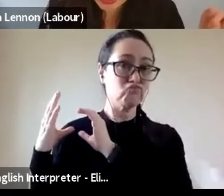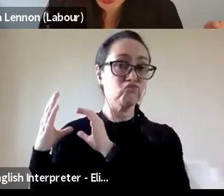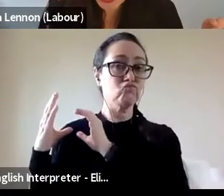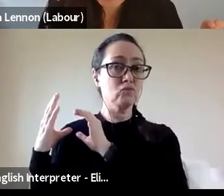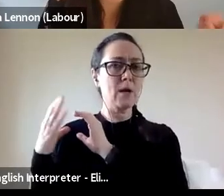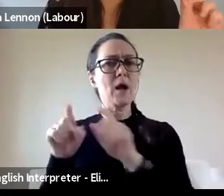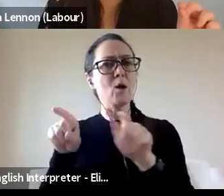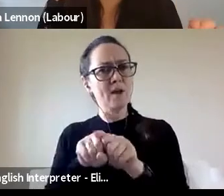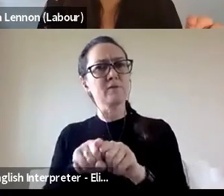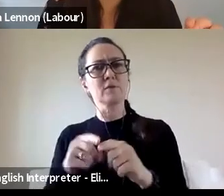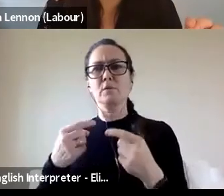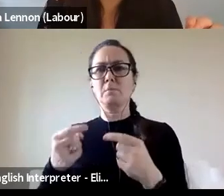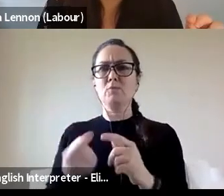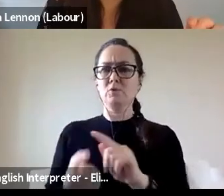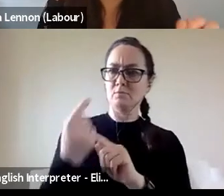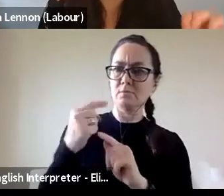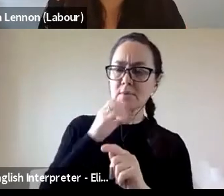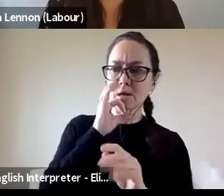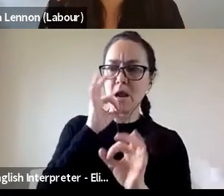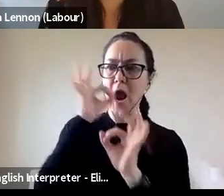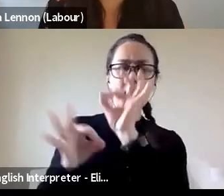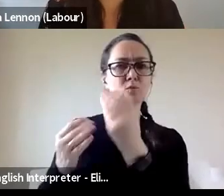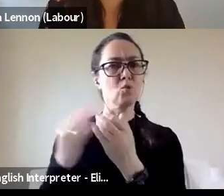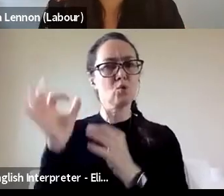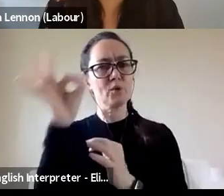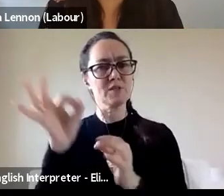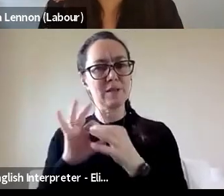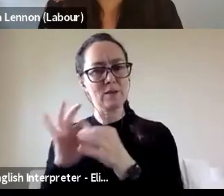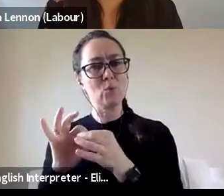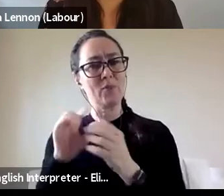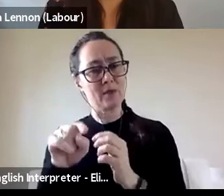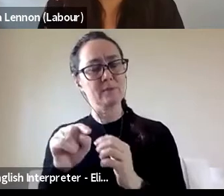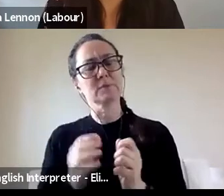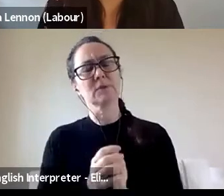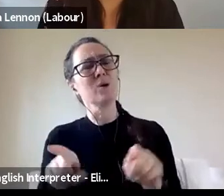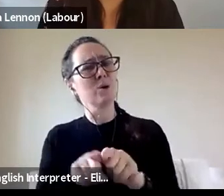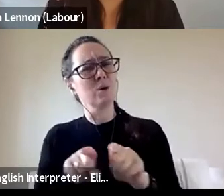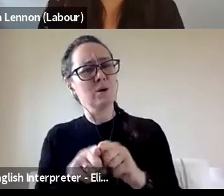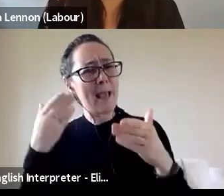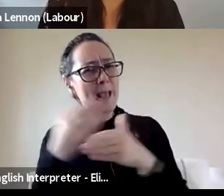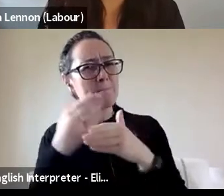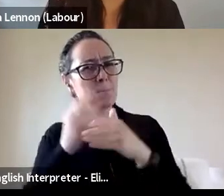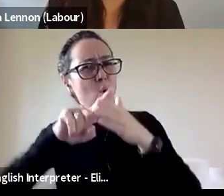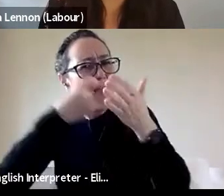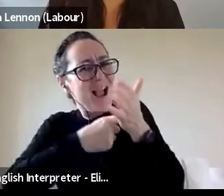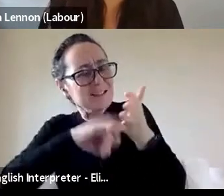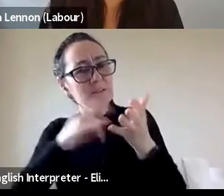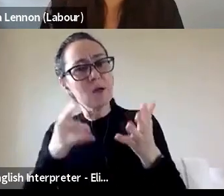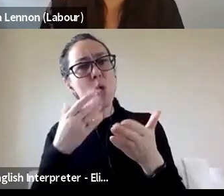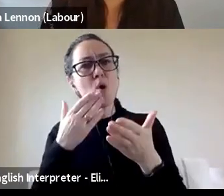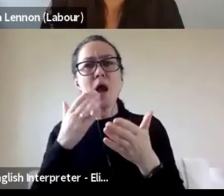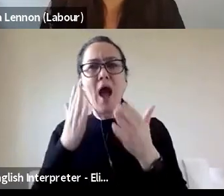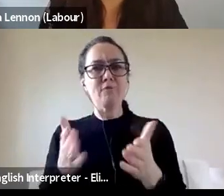And last word would be employers, because we need more flexibility from employers as well. You know, often people feel they have to